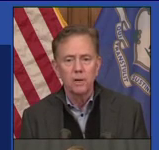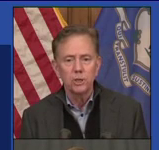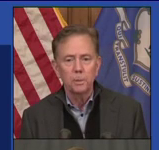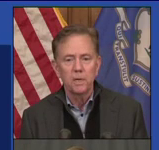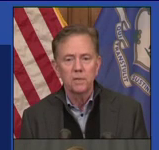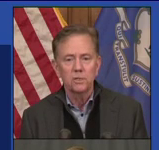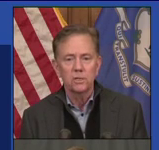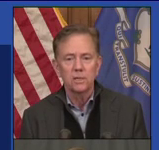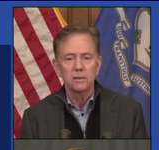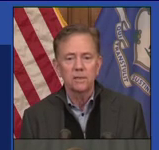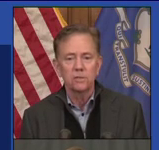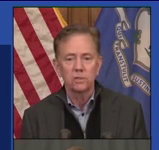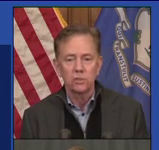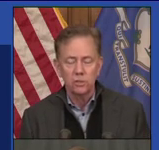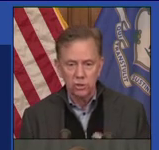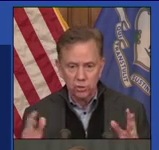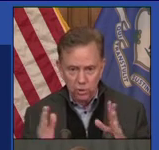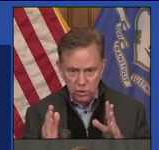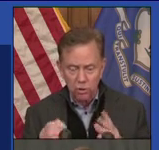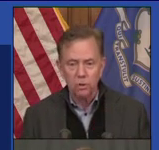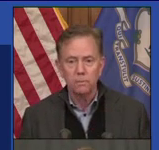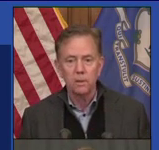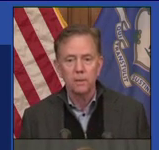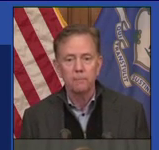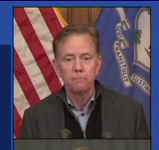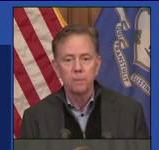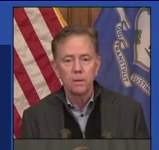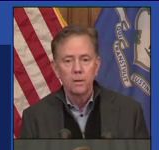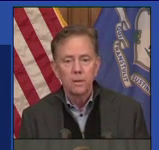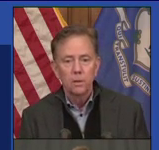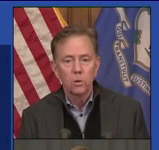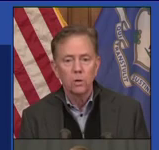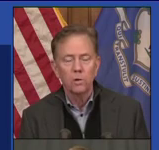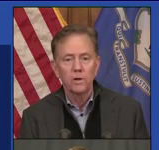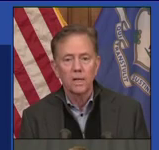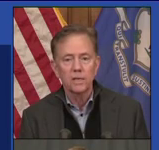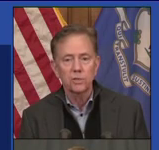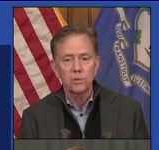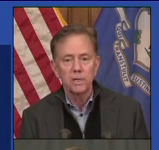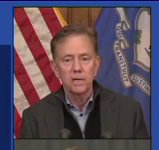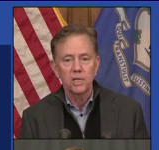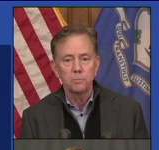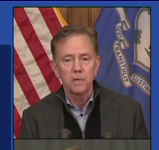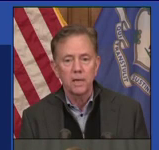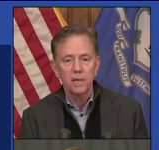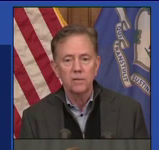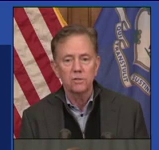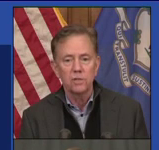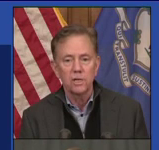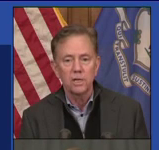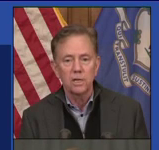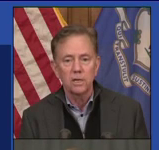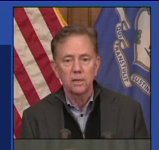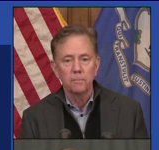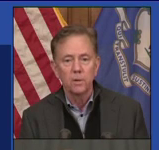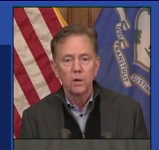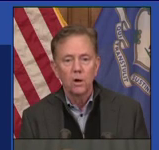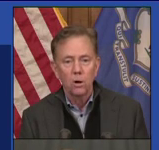that much because it's just a short-term look over the last 3 days. But again, you